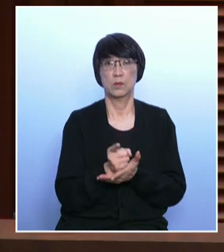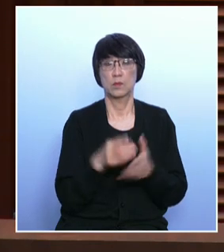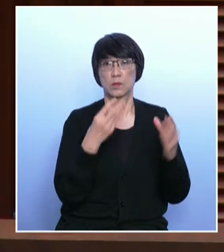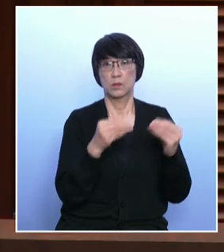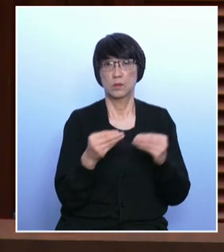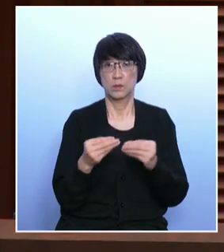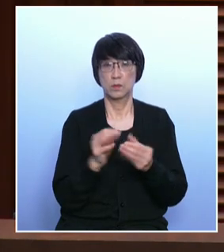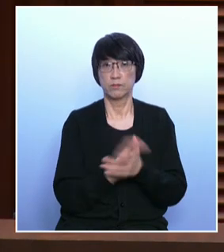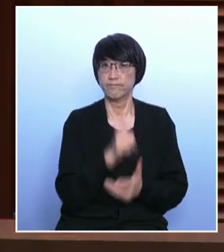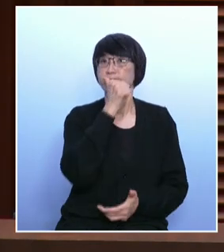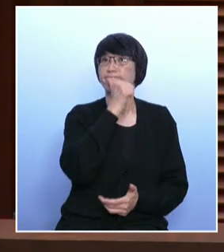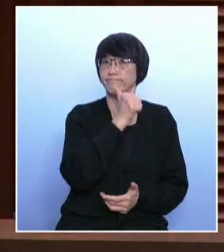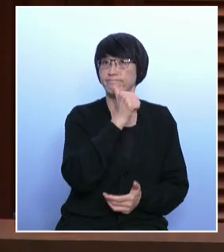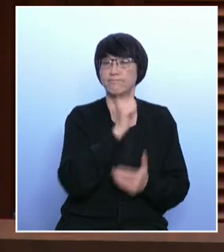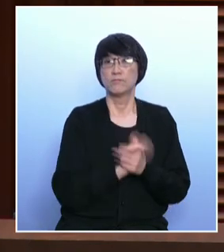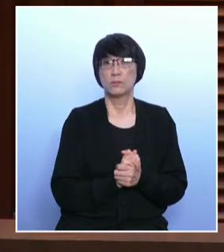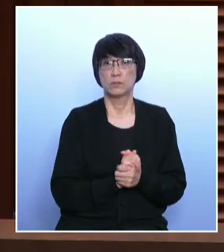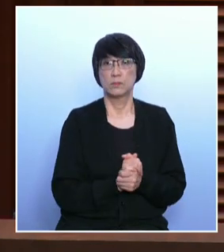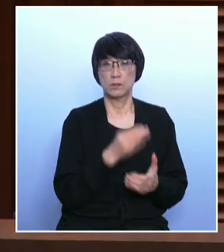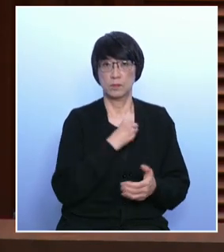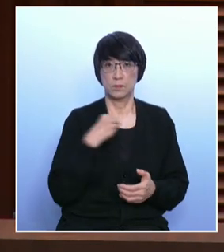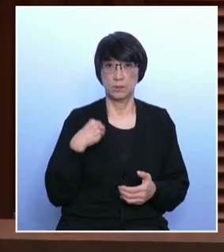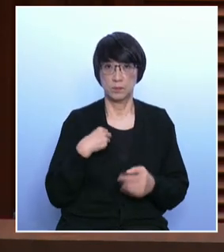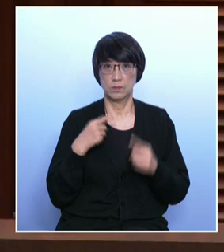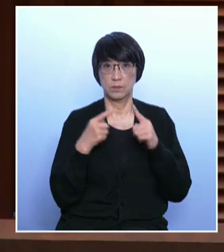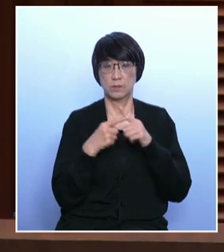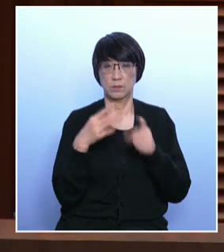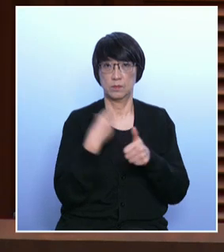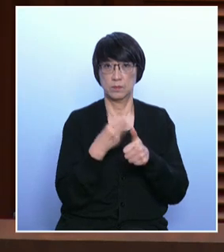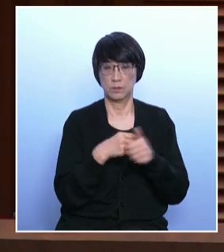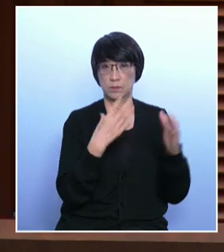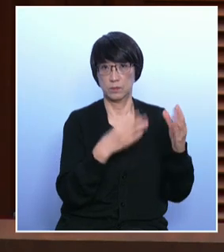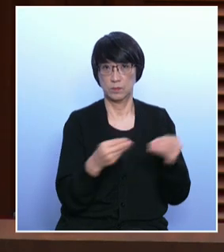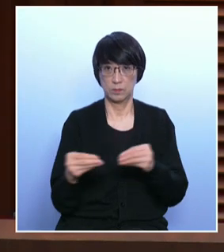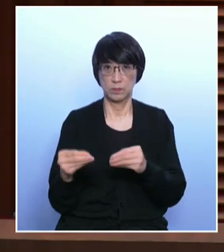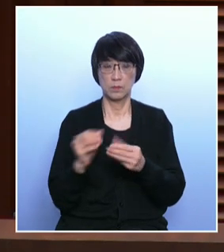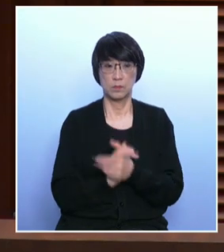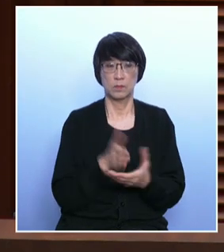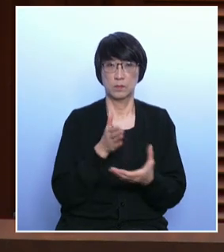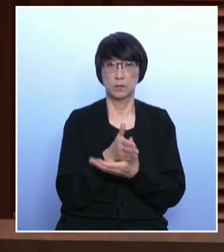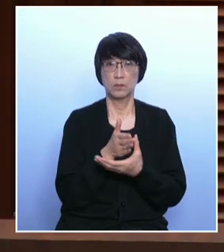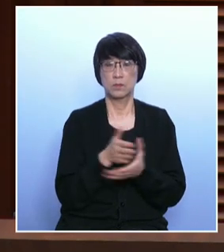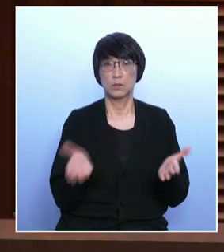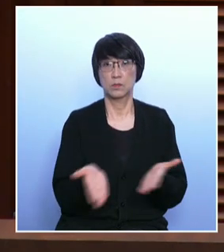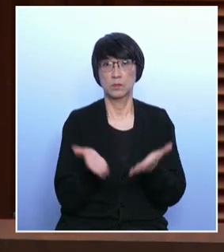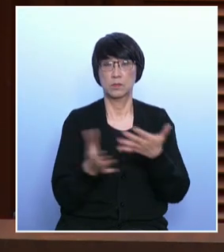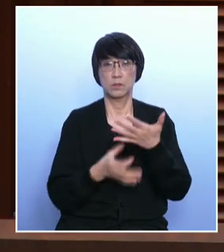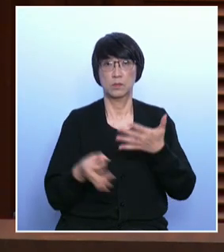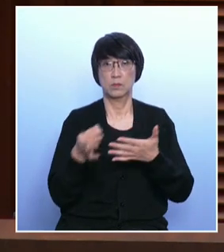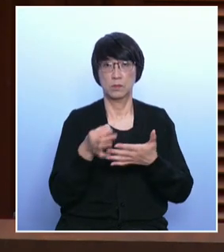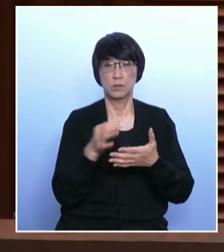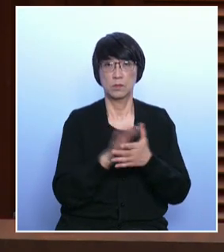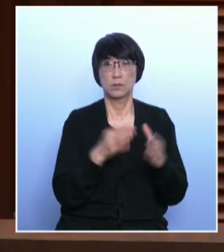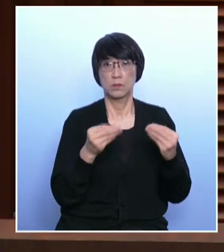has been attaching a lot of importance to high-quality medical teaching infrastructures. We take great pride in it.